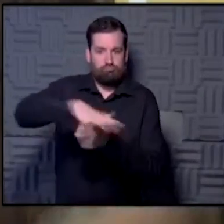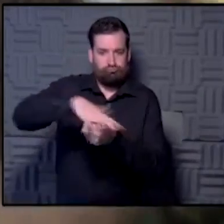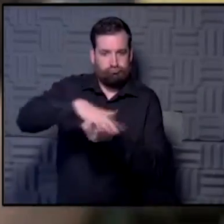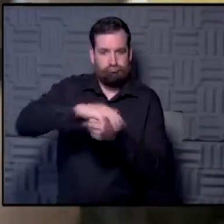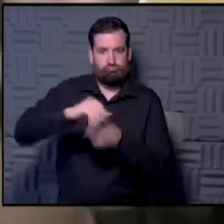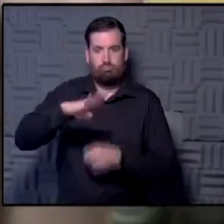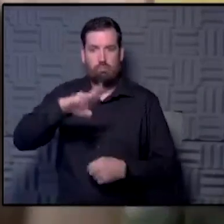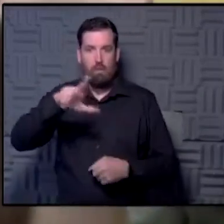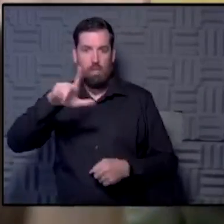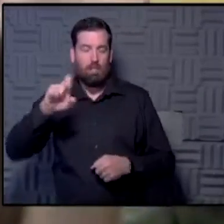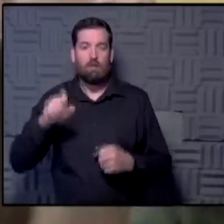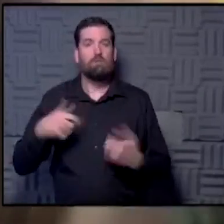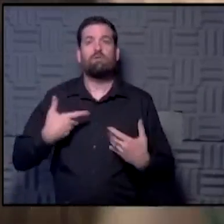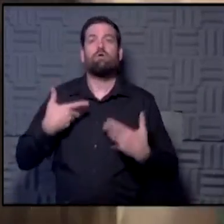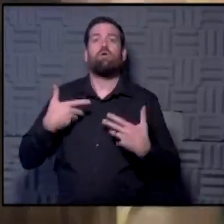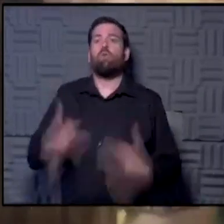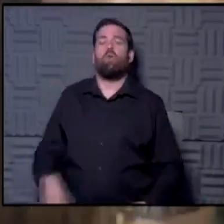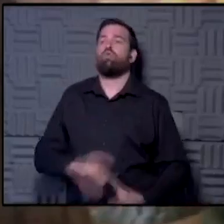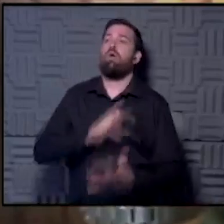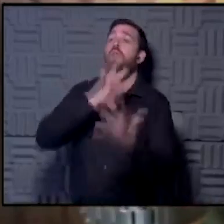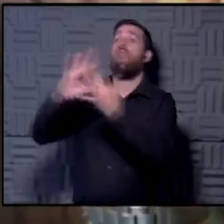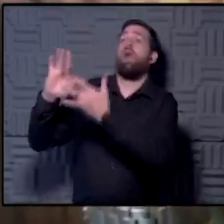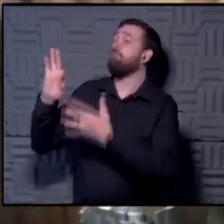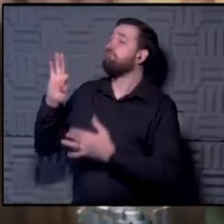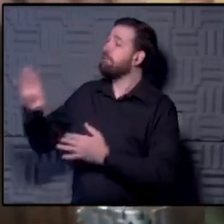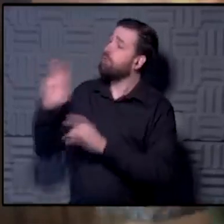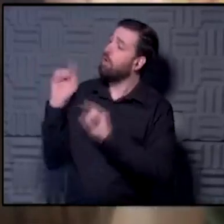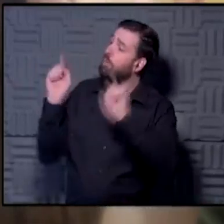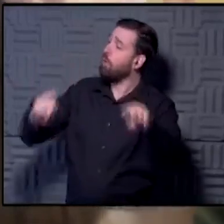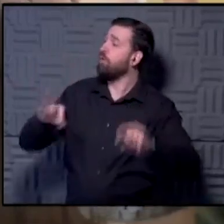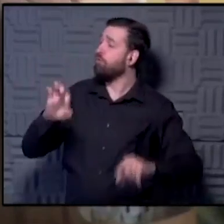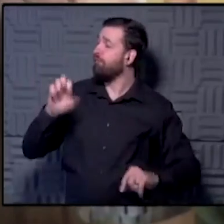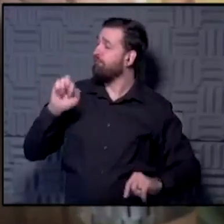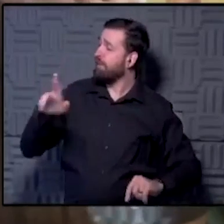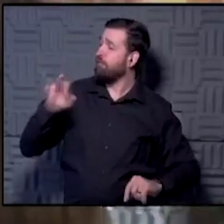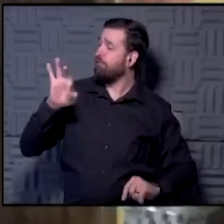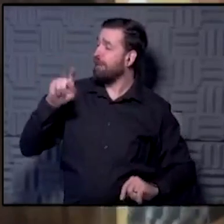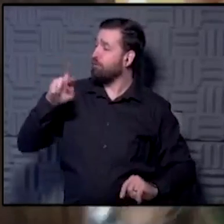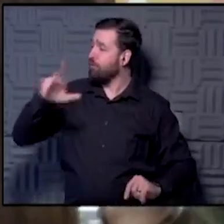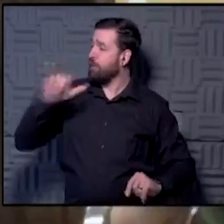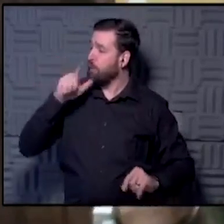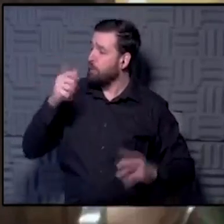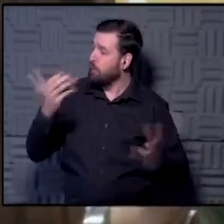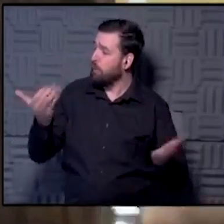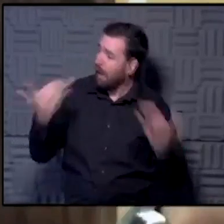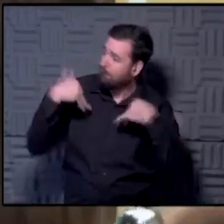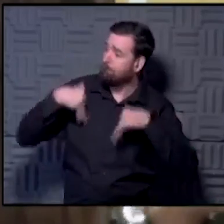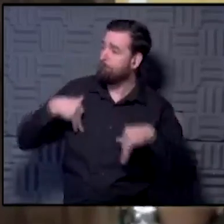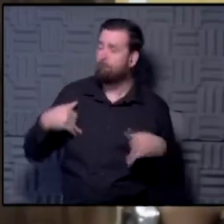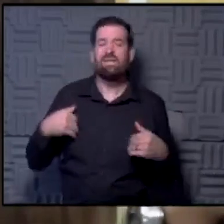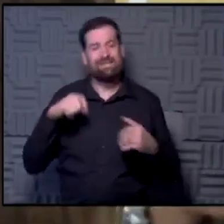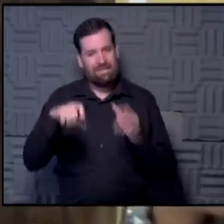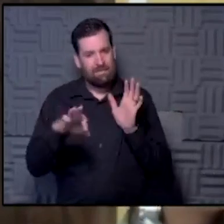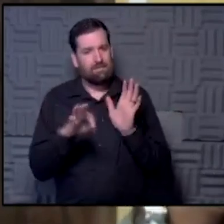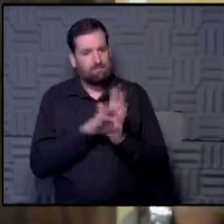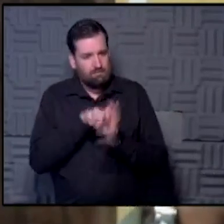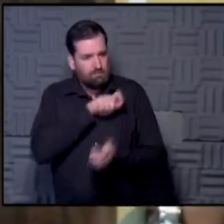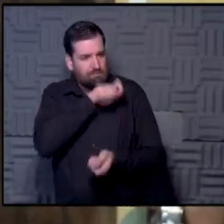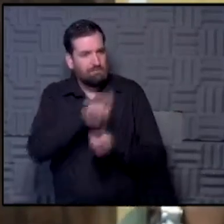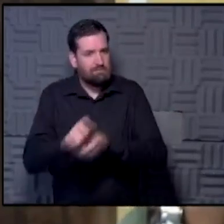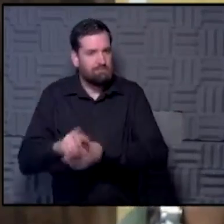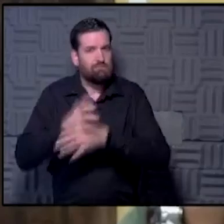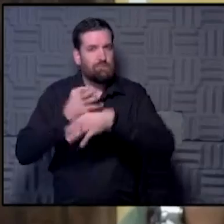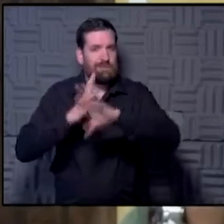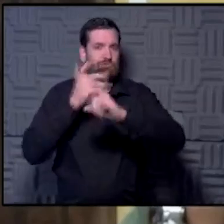just reach out to Facebook world and say, hey, I'm going to Fear Factory in Salt Lake City. Who wants to come with me? it really needs to be selective, and you need to still protect